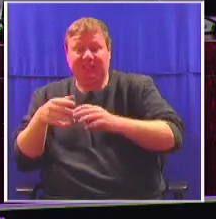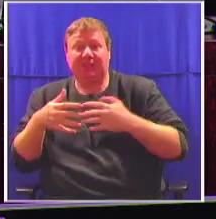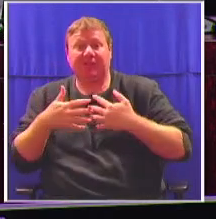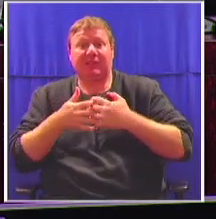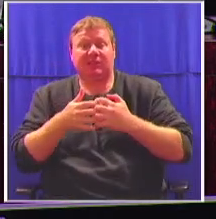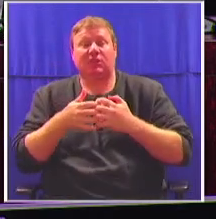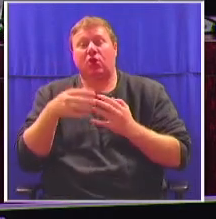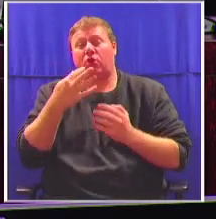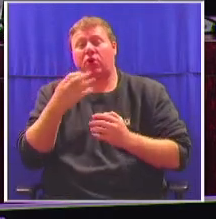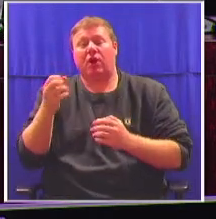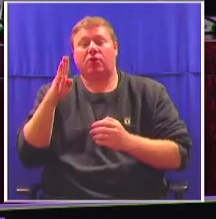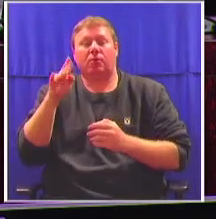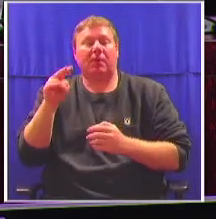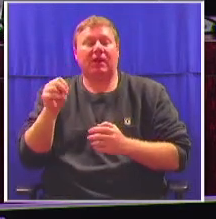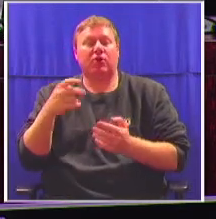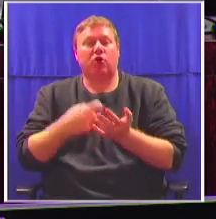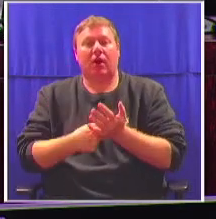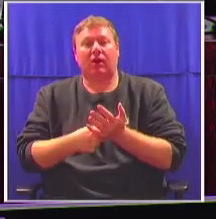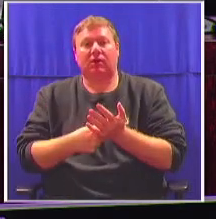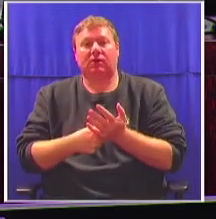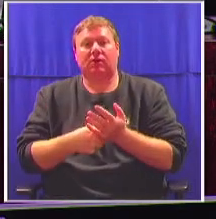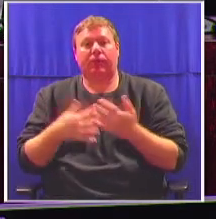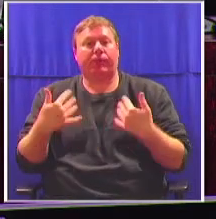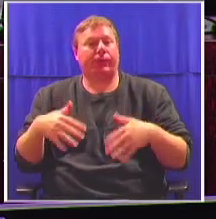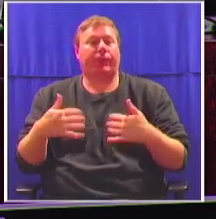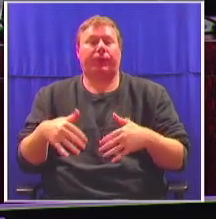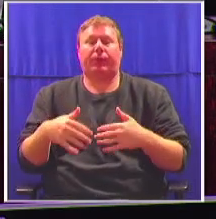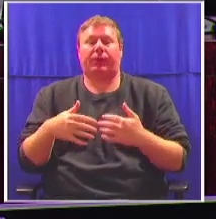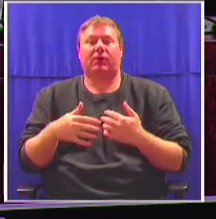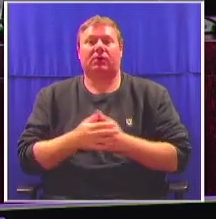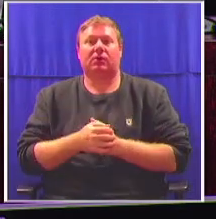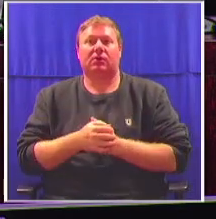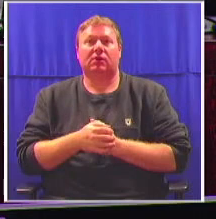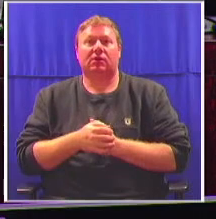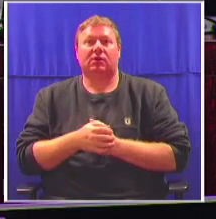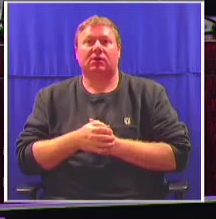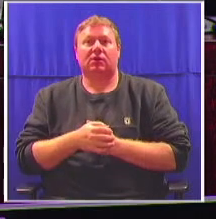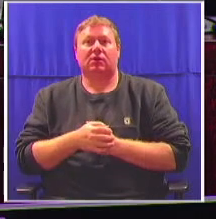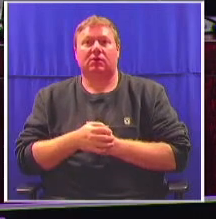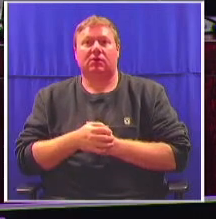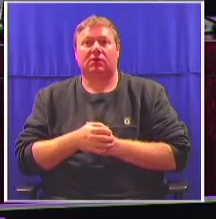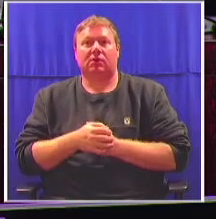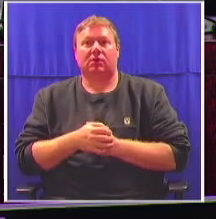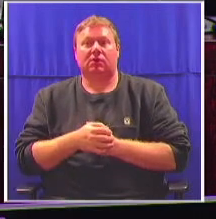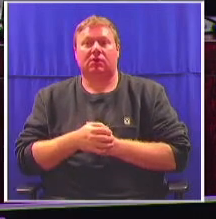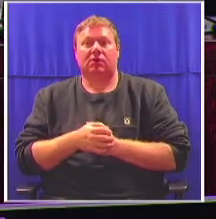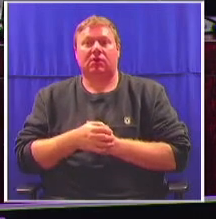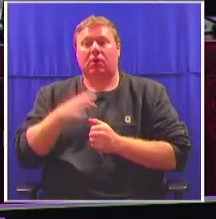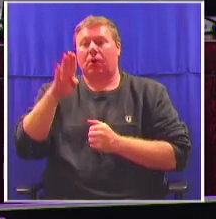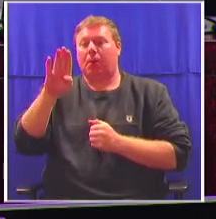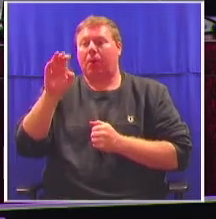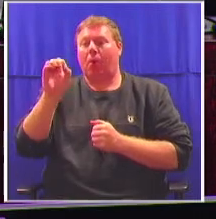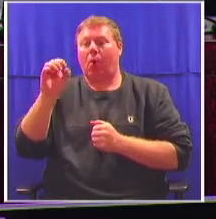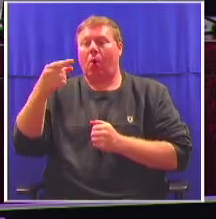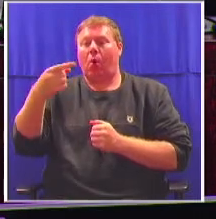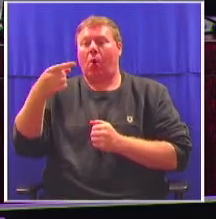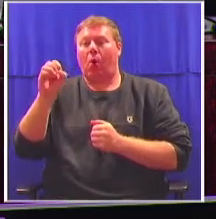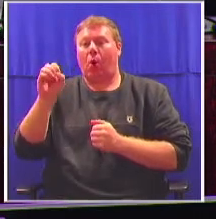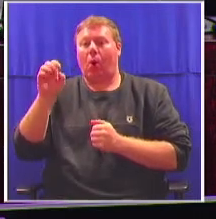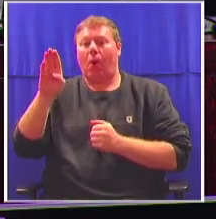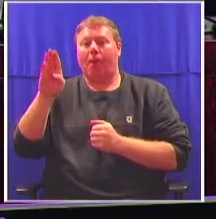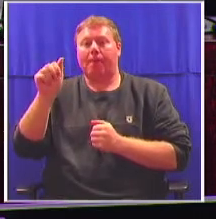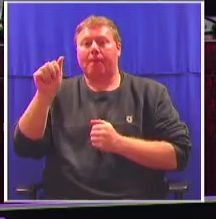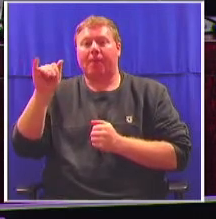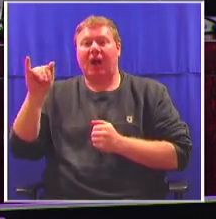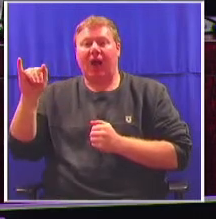is quite significant. Among these projects is the Bukhubai Green Hydrogen in the Northern